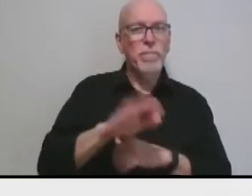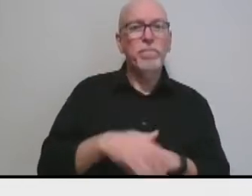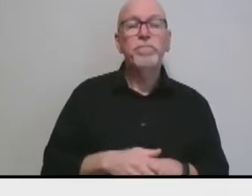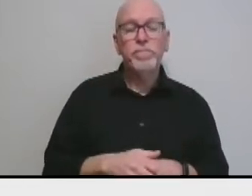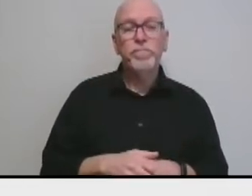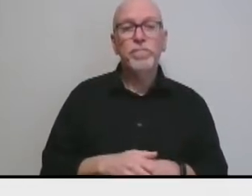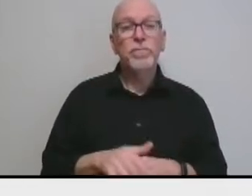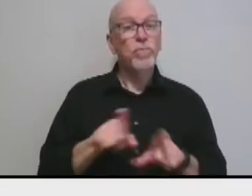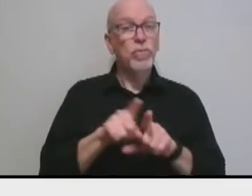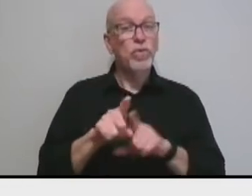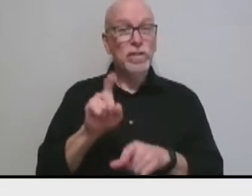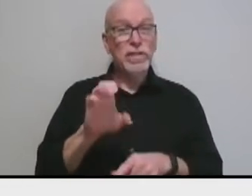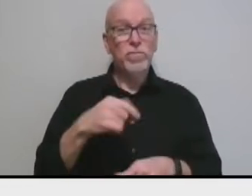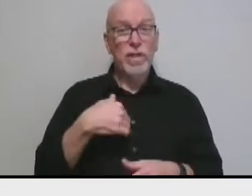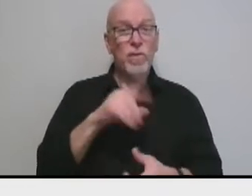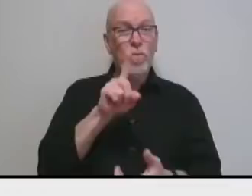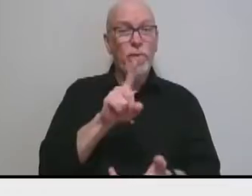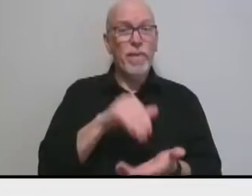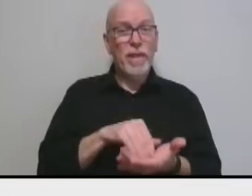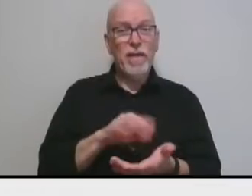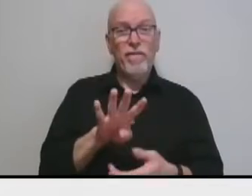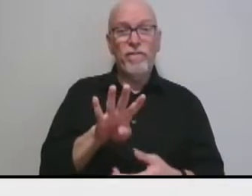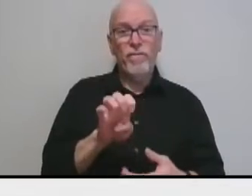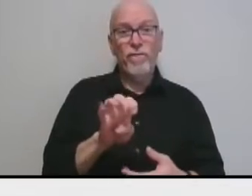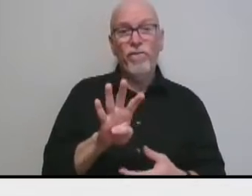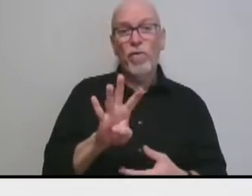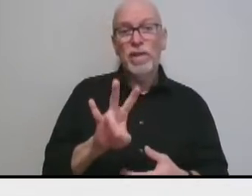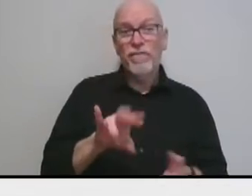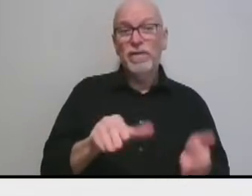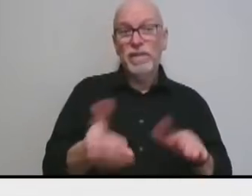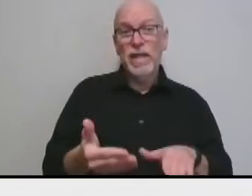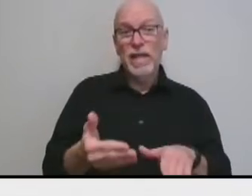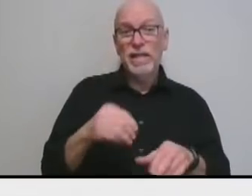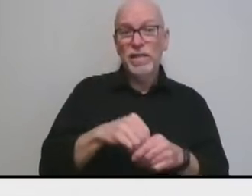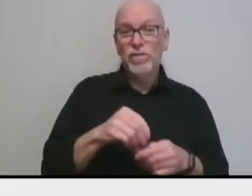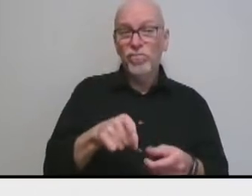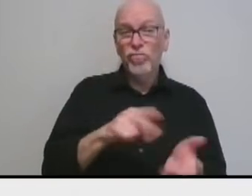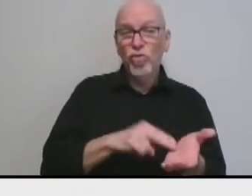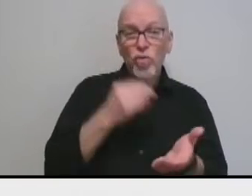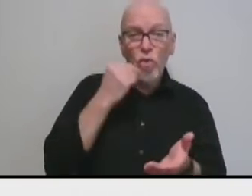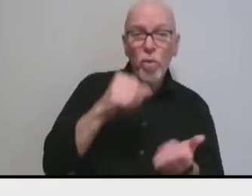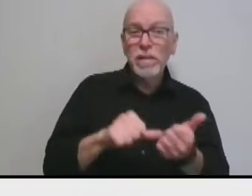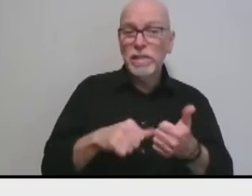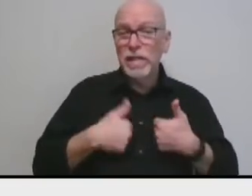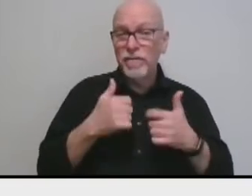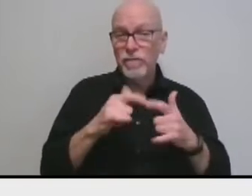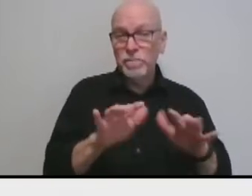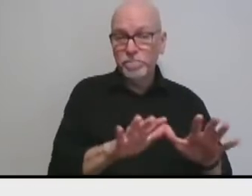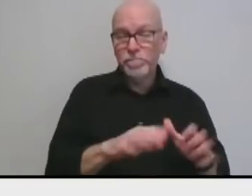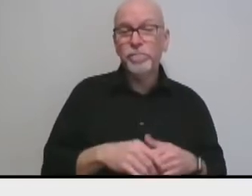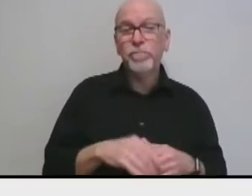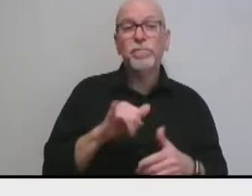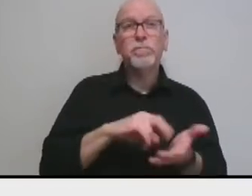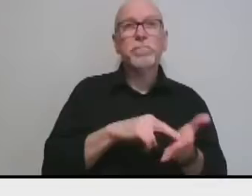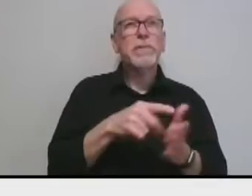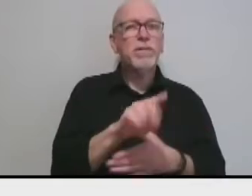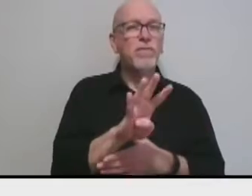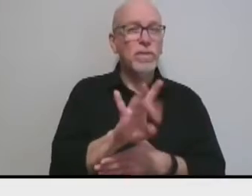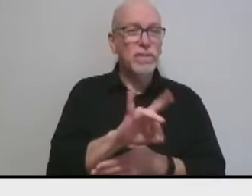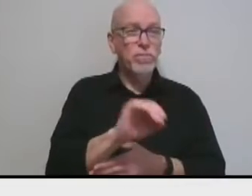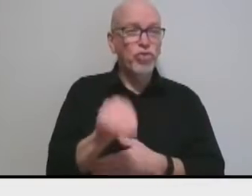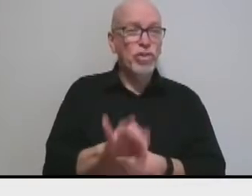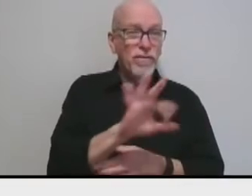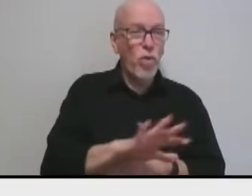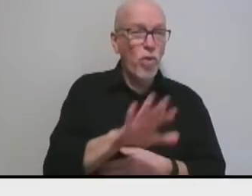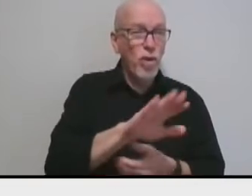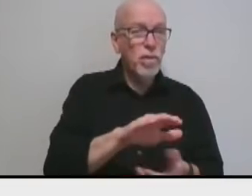December, we recorded 1,447 deaths among residents of long-term care facilities, which accounted for 48% of all